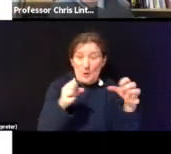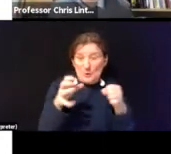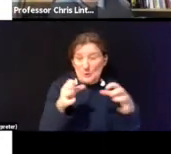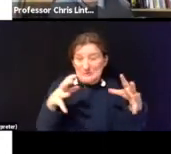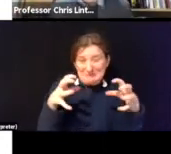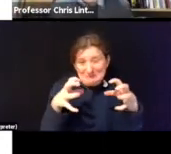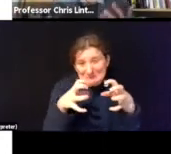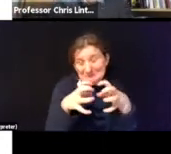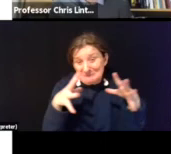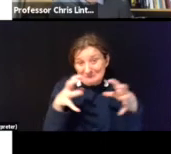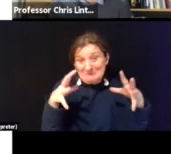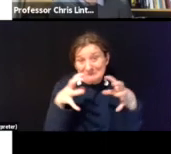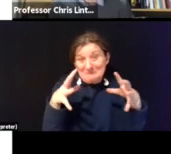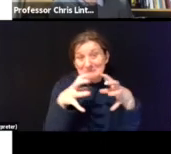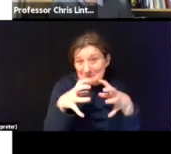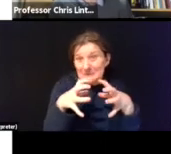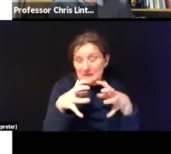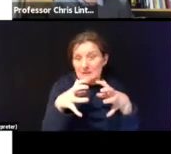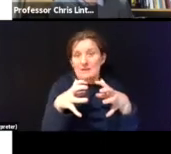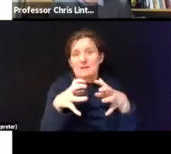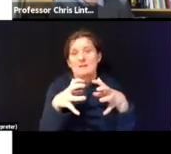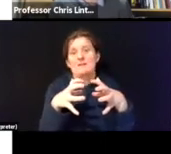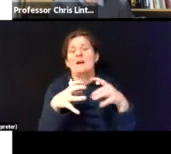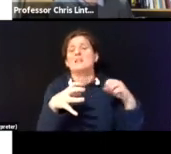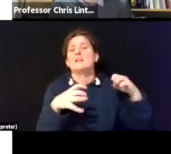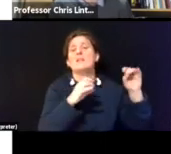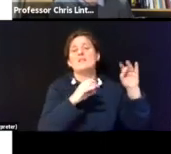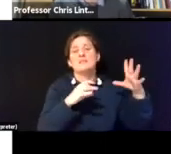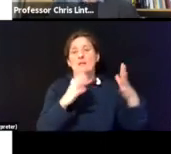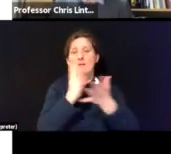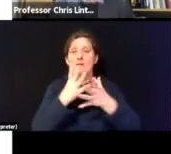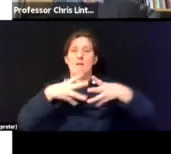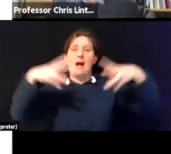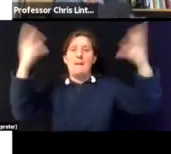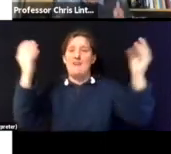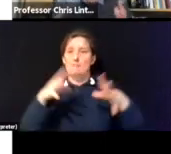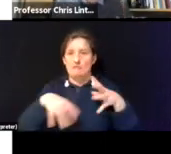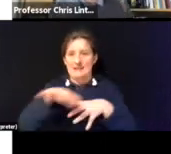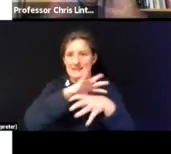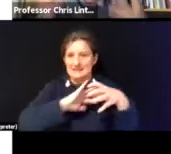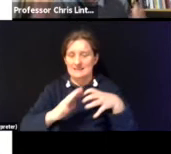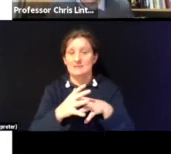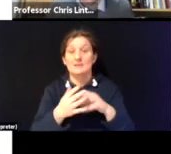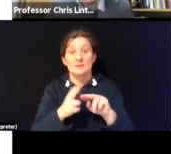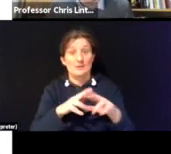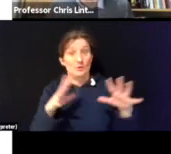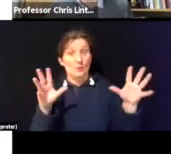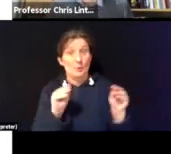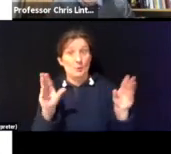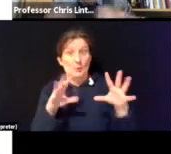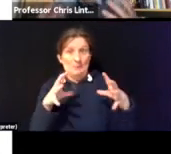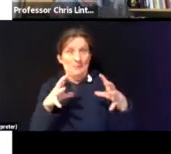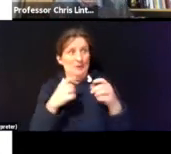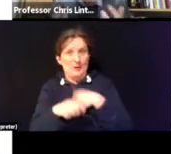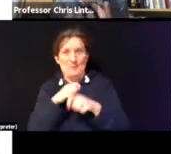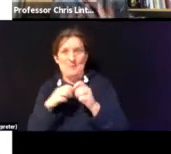your atmosphere before the star really evaporates things away. So if you pass that test, you become a mini